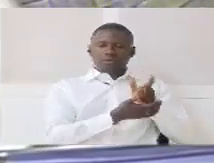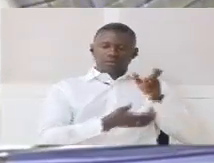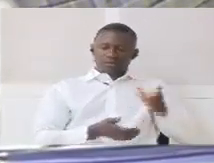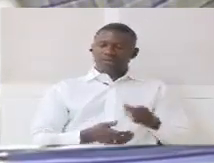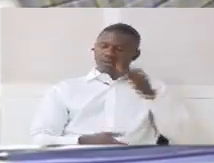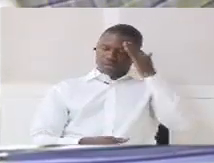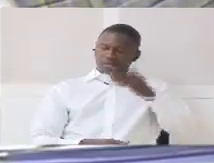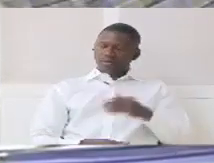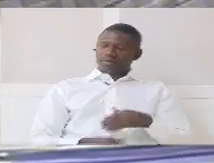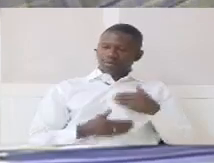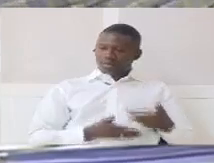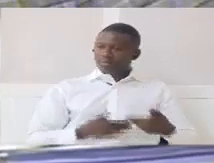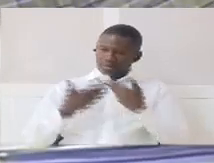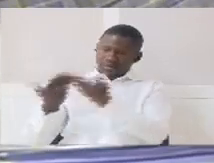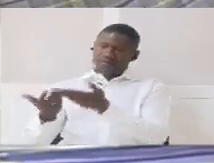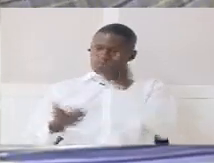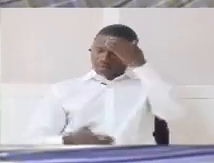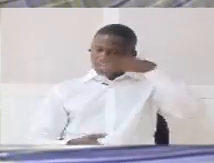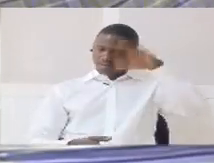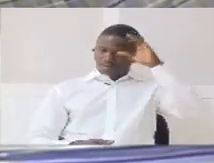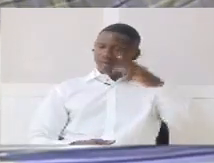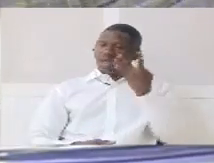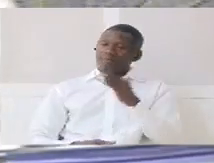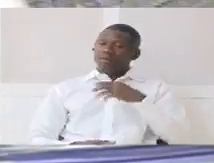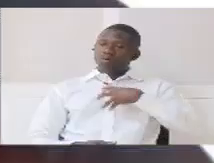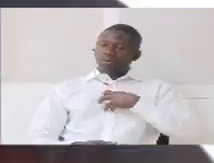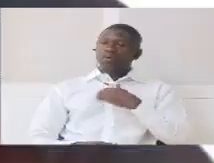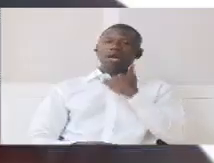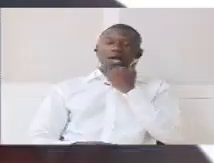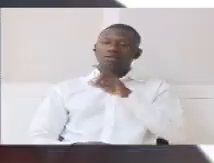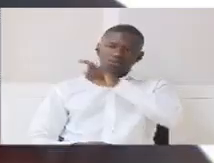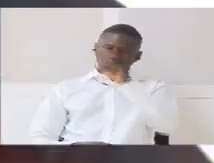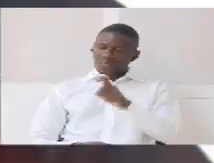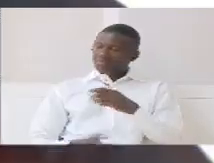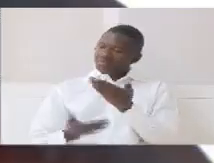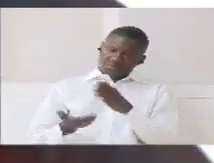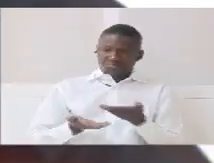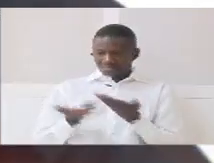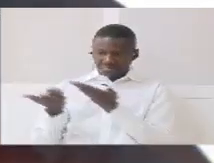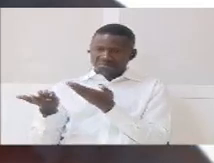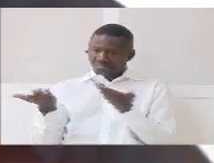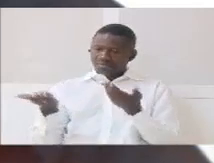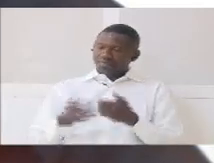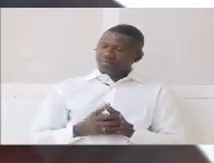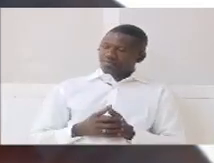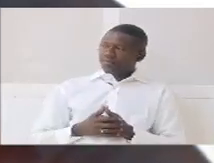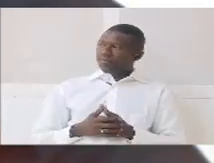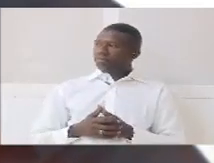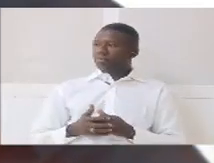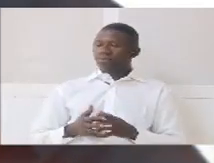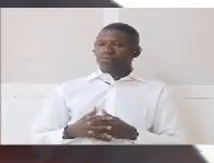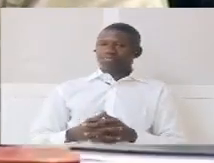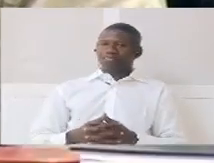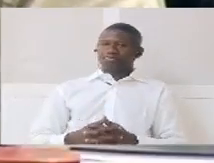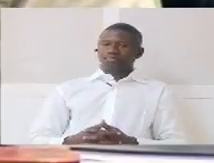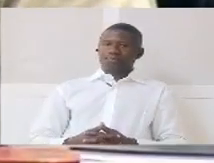to the commissioners for any further questions they may have. Saying lead counsel ko aye bandile ama nyinin kardo soto abe nyinin